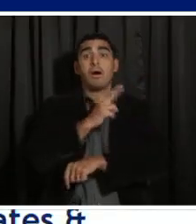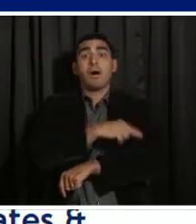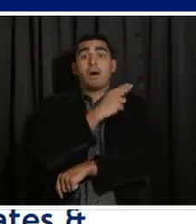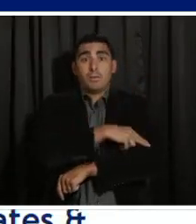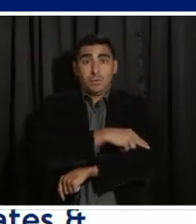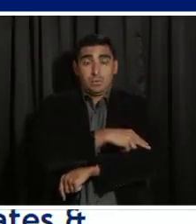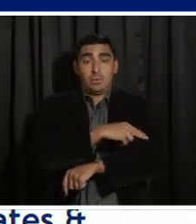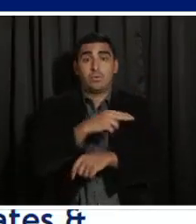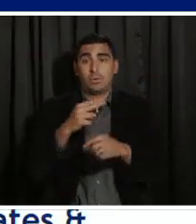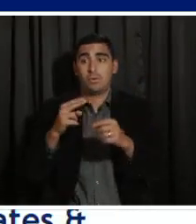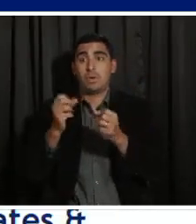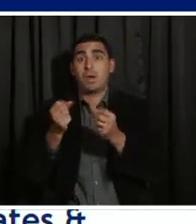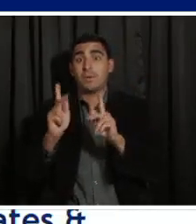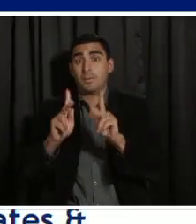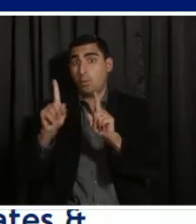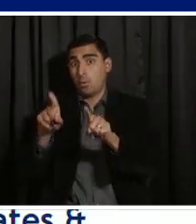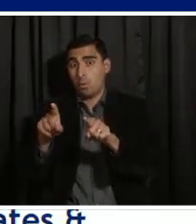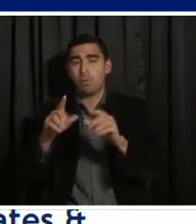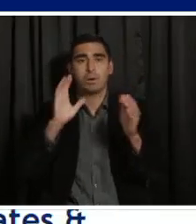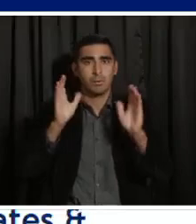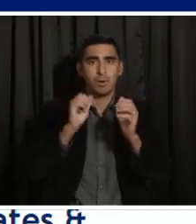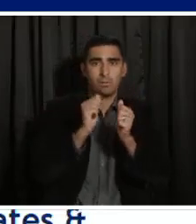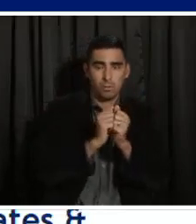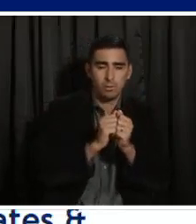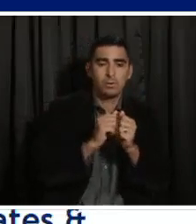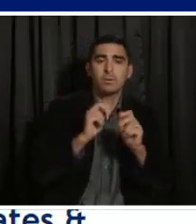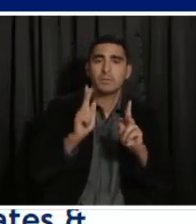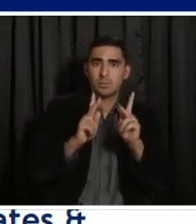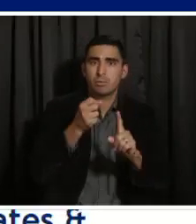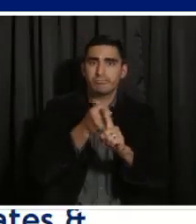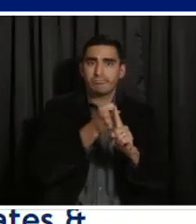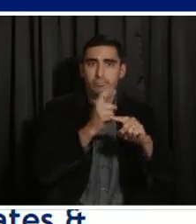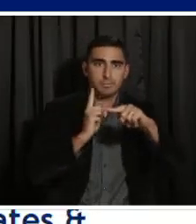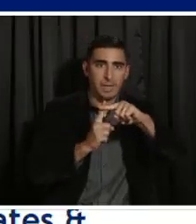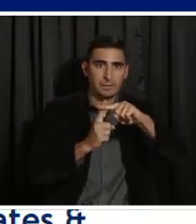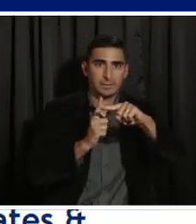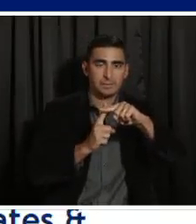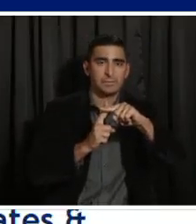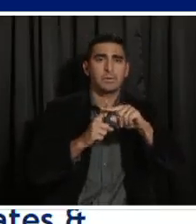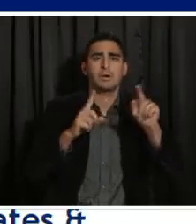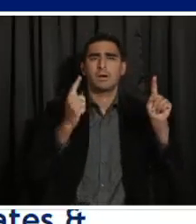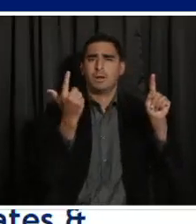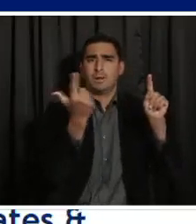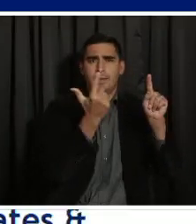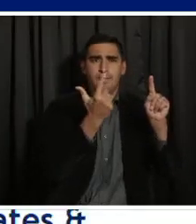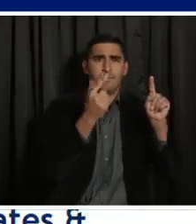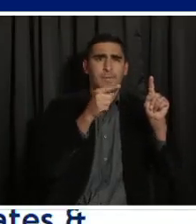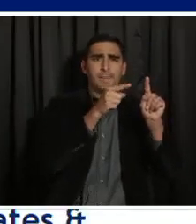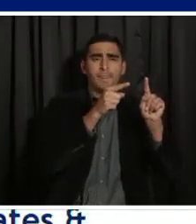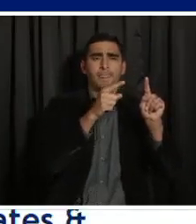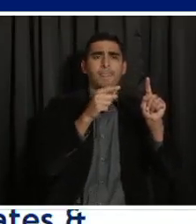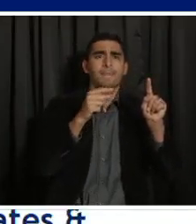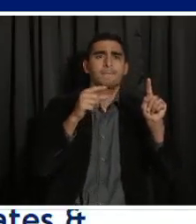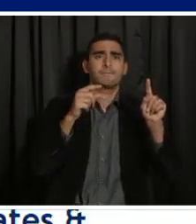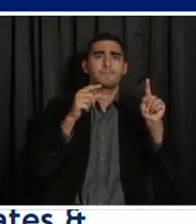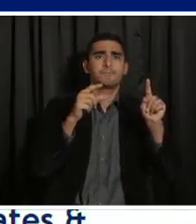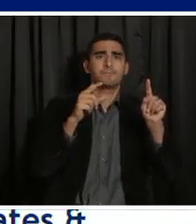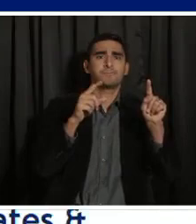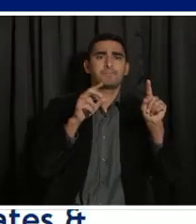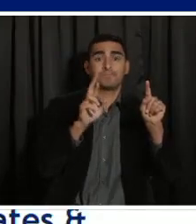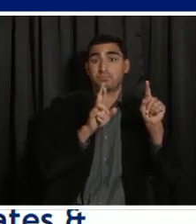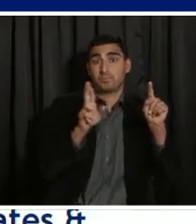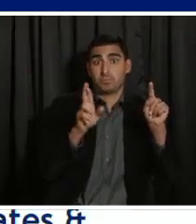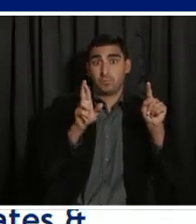and our vaccination rates. So if you look at the far lower right-hand corner of this figure, that's where you see the highest percentage of Coloradans by county that